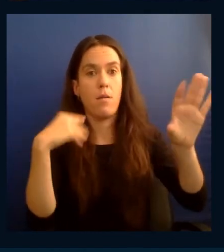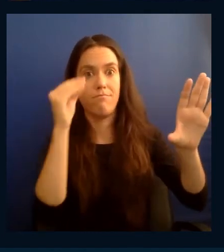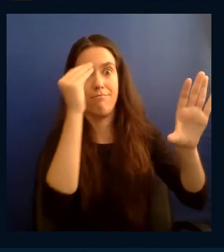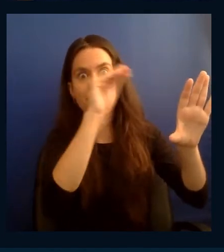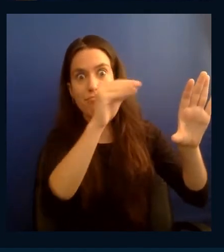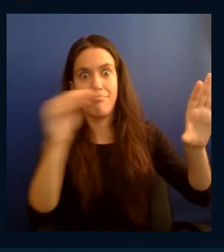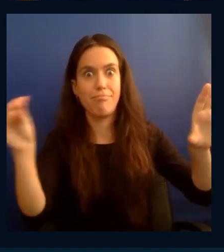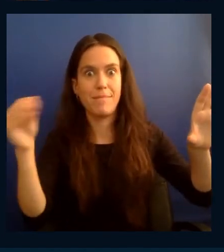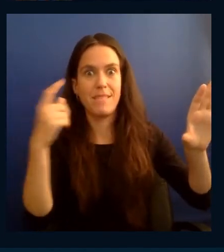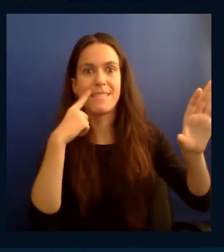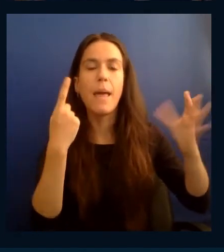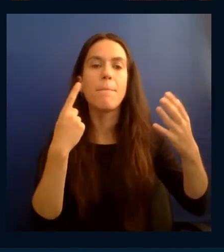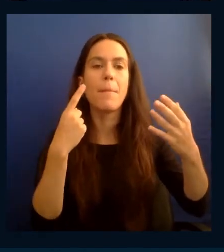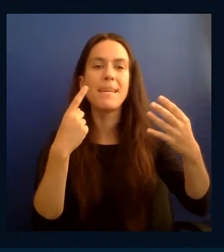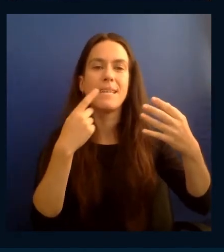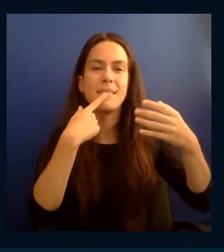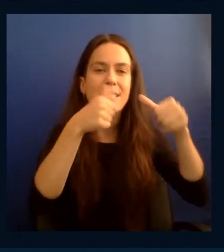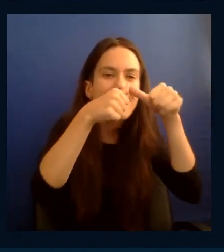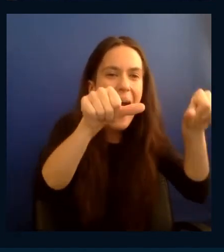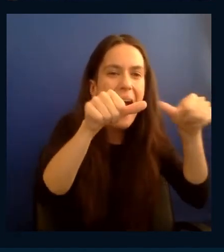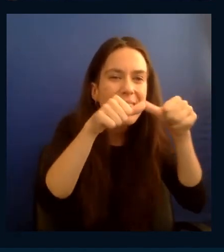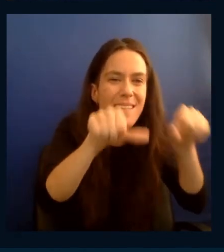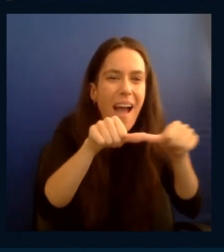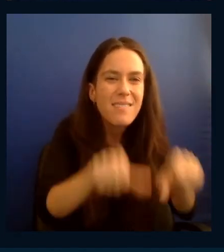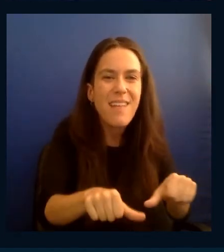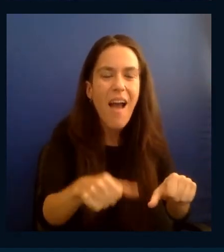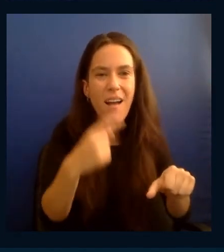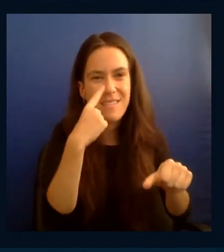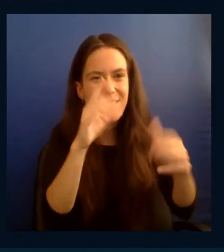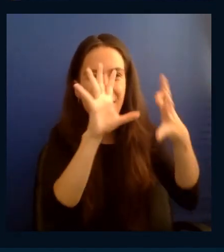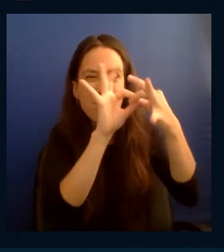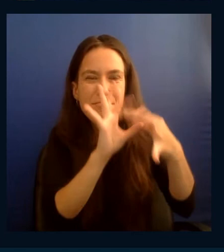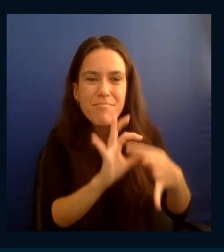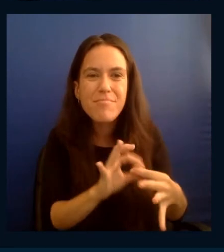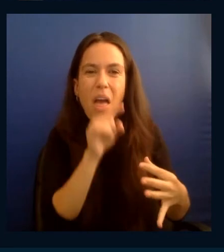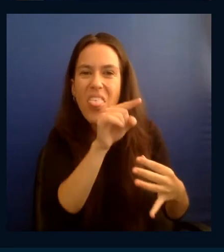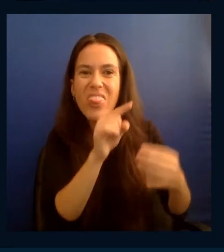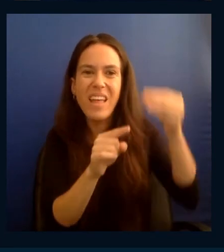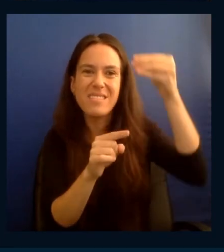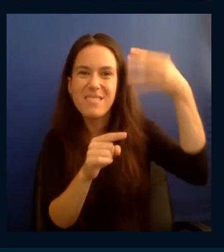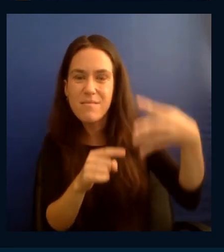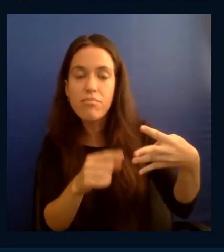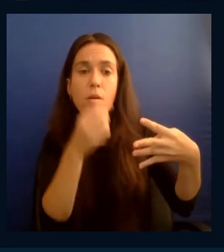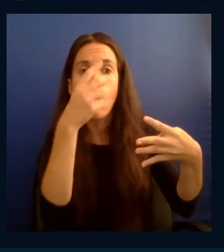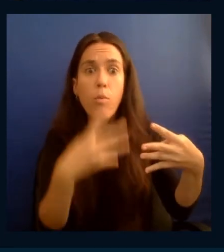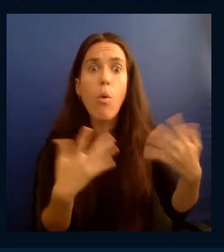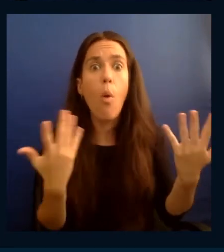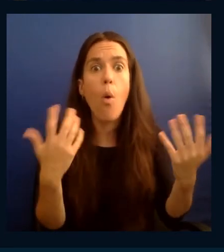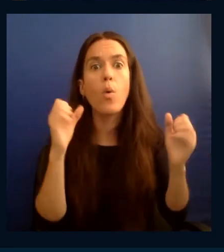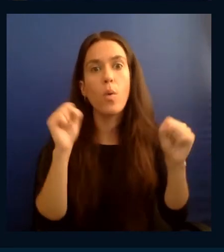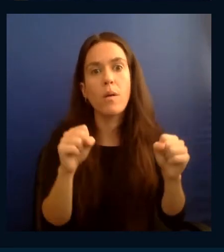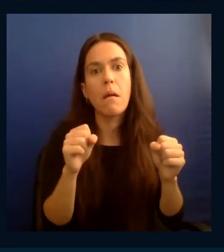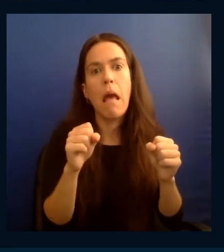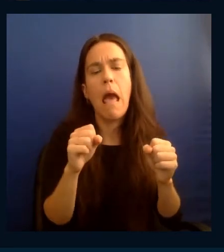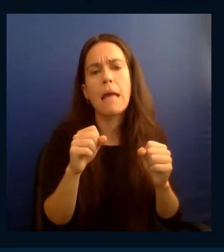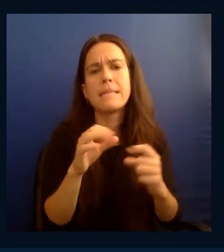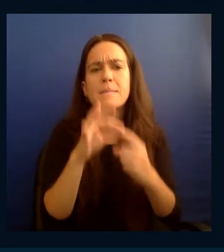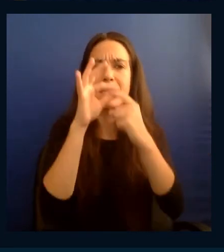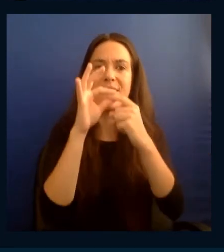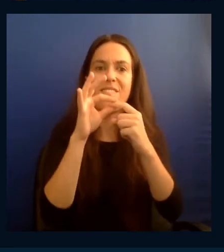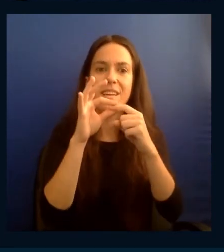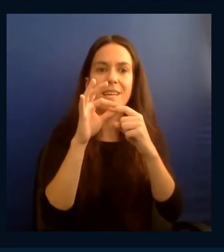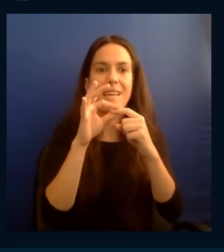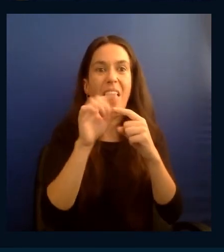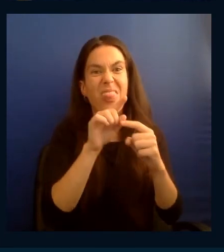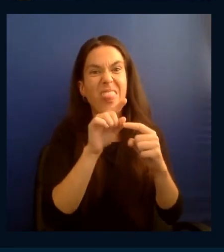specific tags and not allow things to come from maybe that main branch that we've deployed to, or we could use specific versions or maybe specifying at the